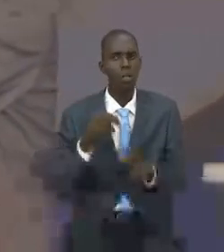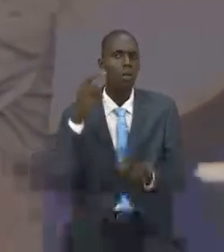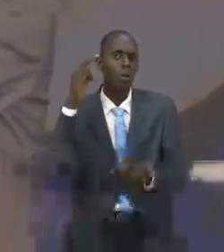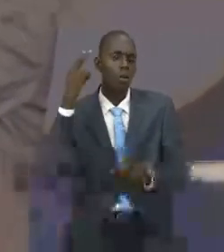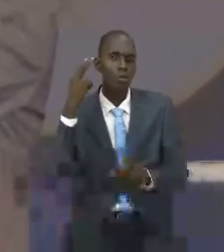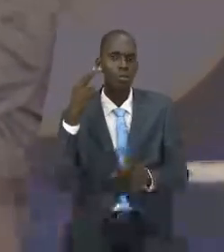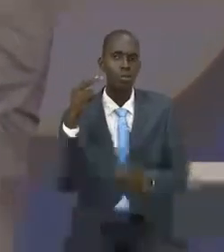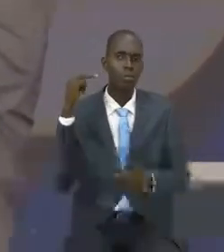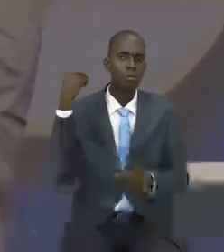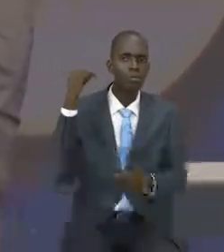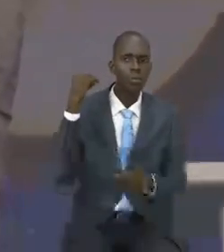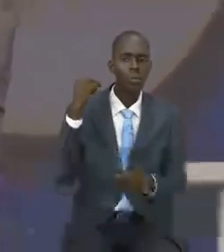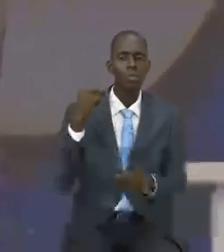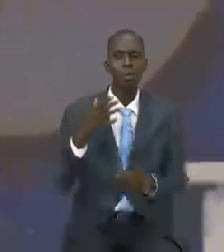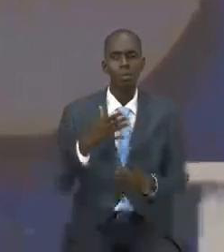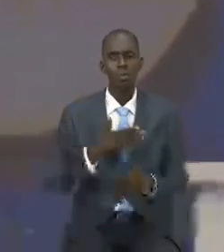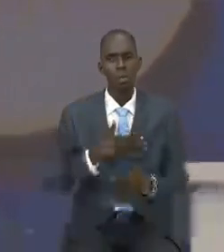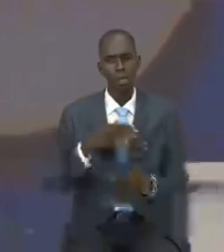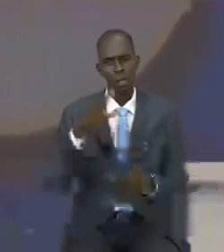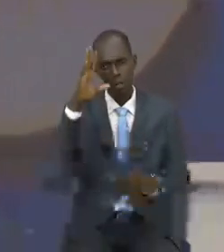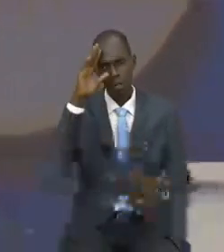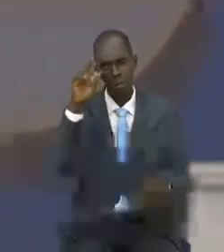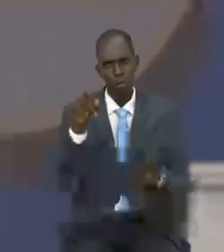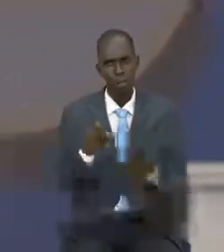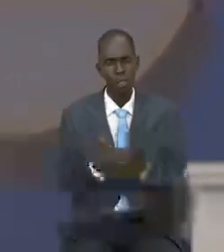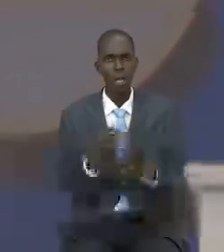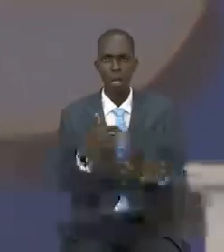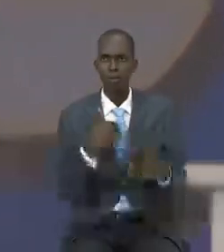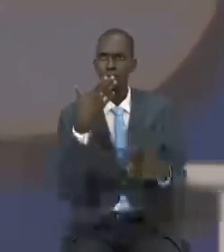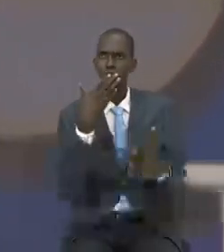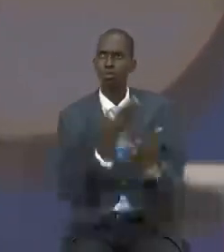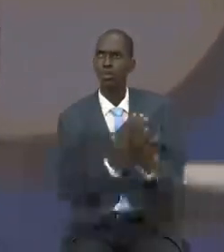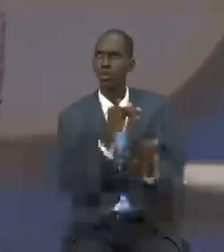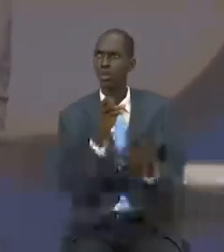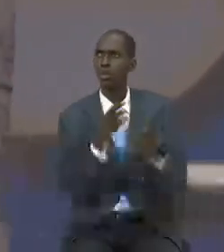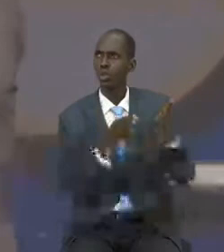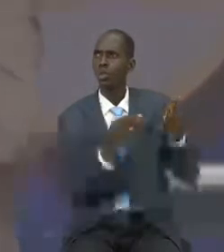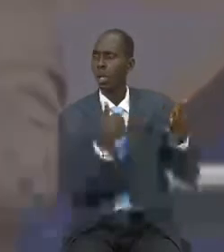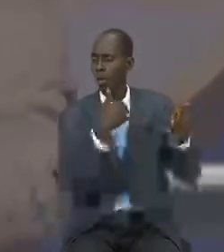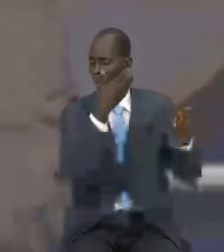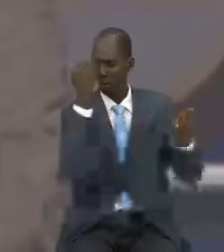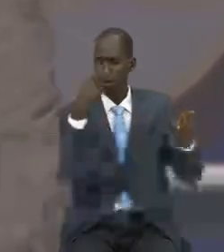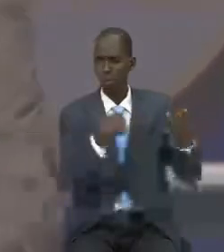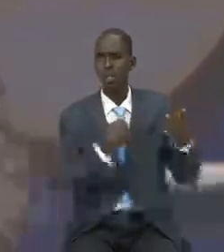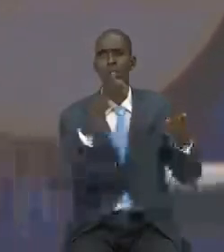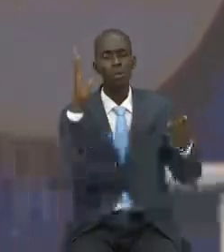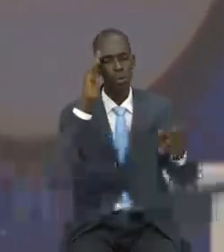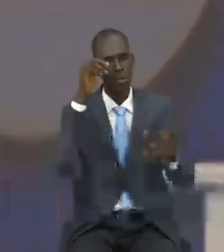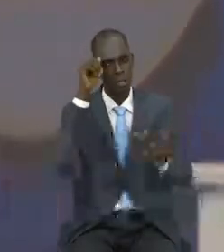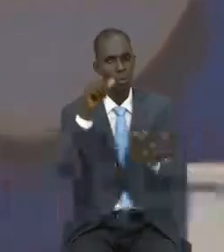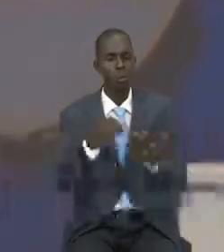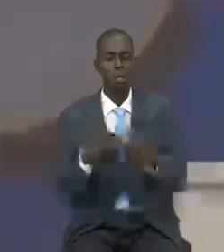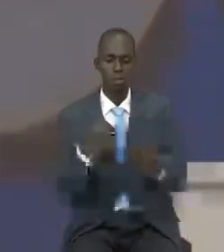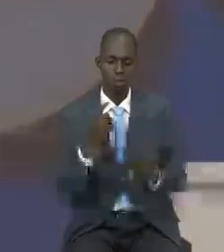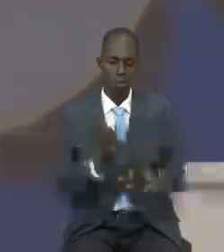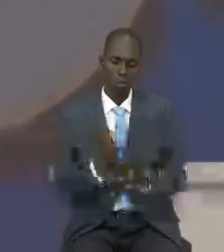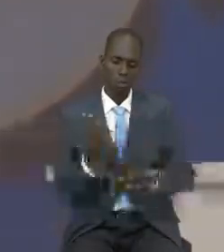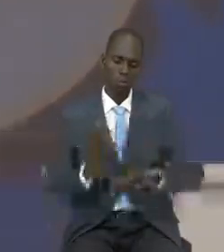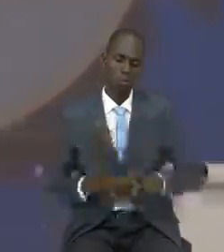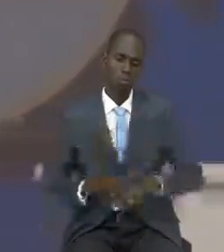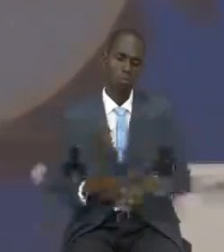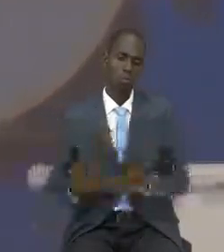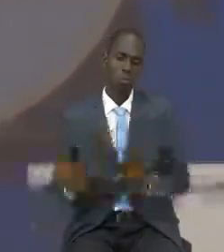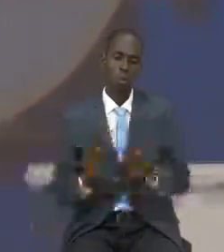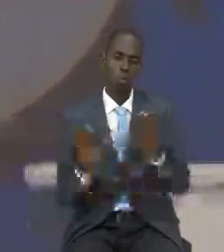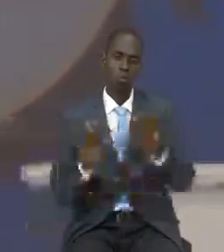remember me. My brother is having a good job. He's forgotten me. He will remember me. I just sit down here and I open